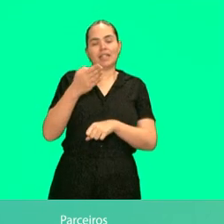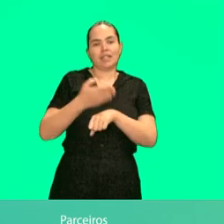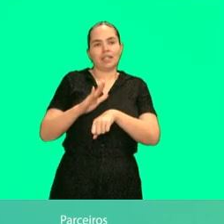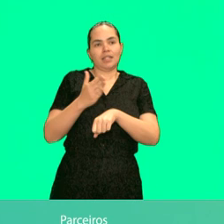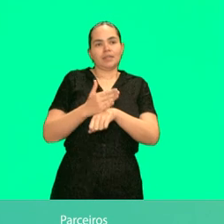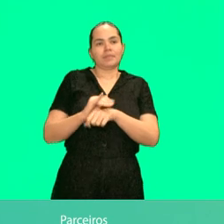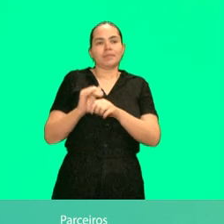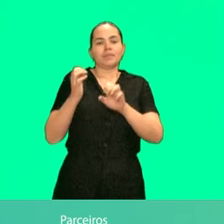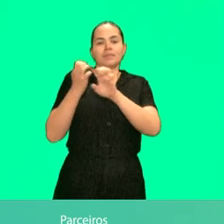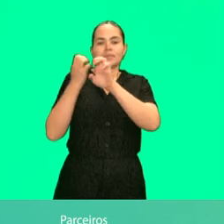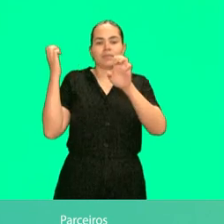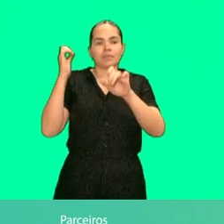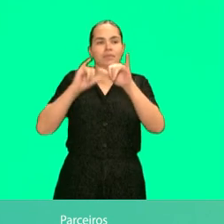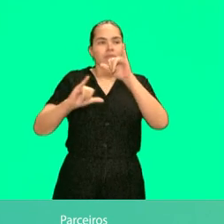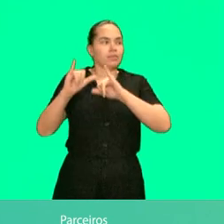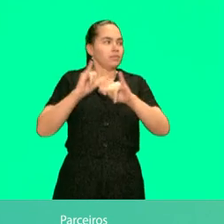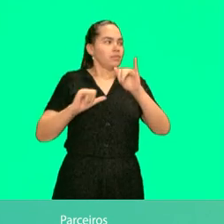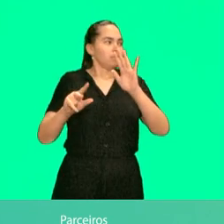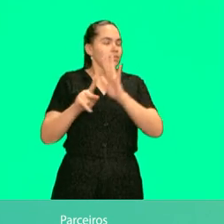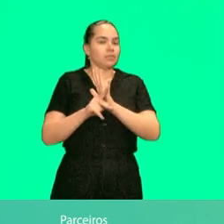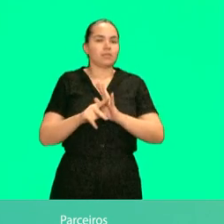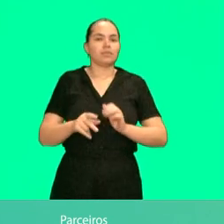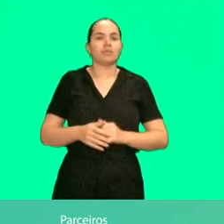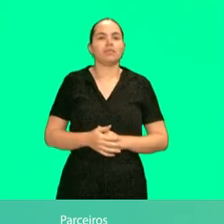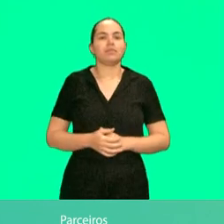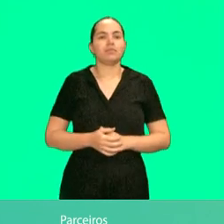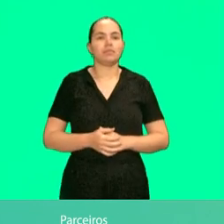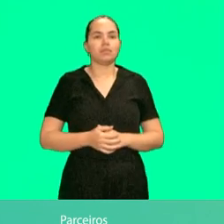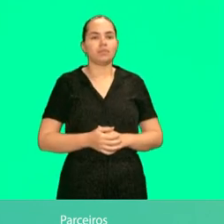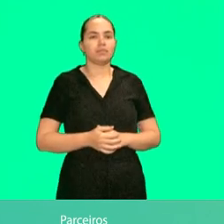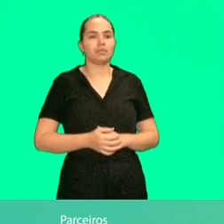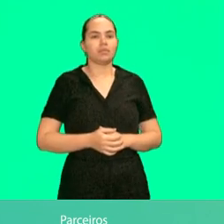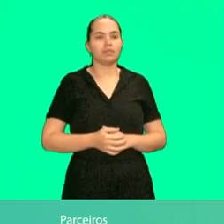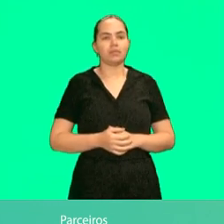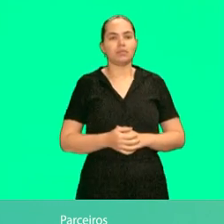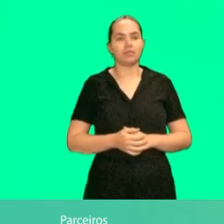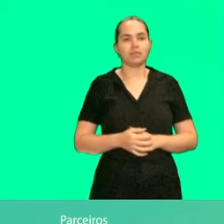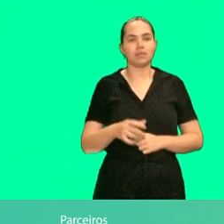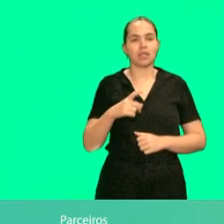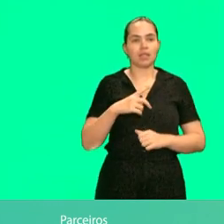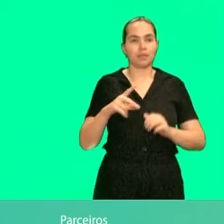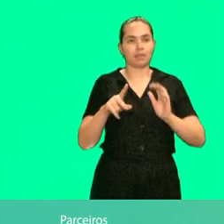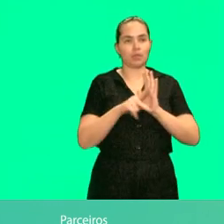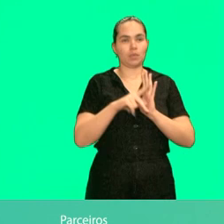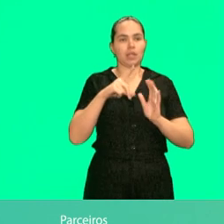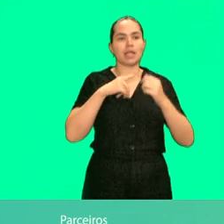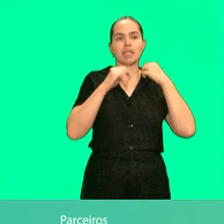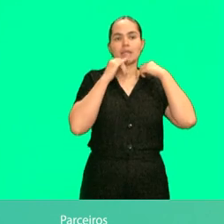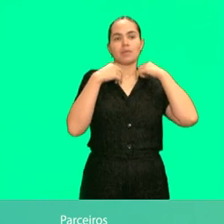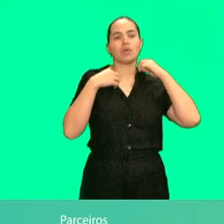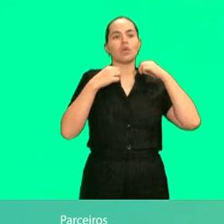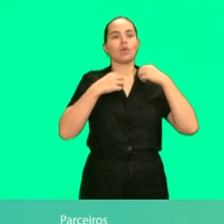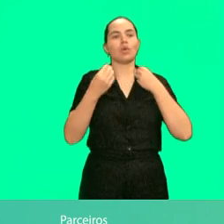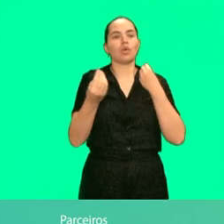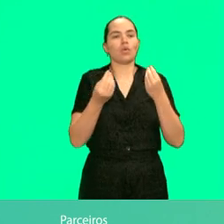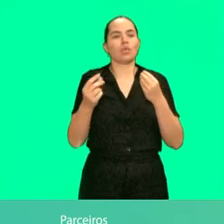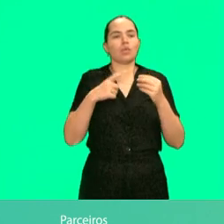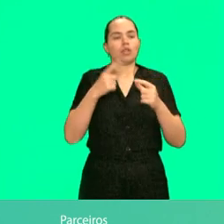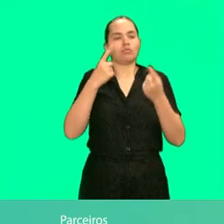And this is my department of electrochemical engineering, developing stacks, so